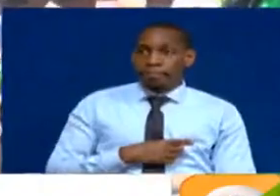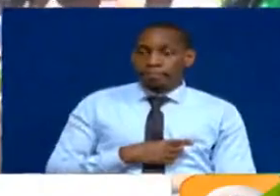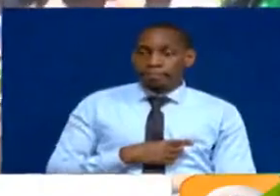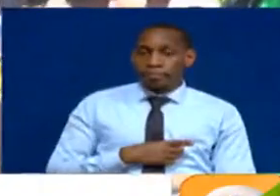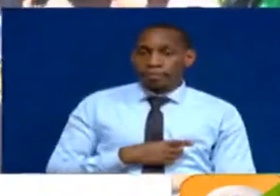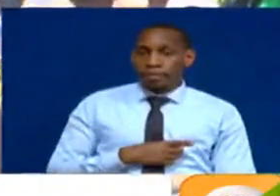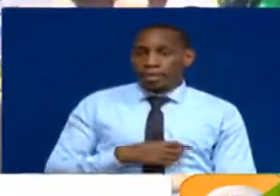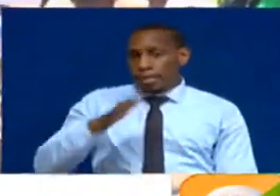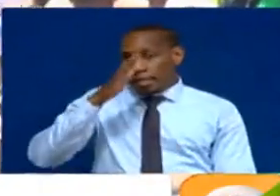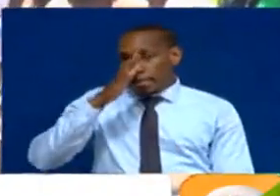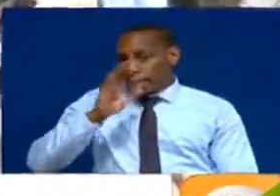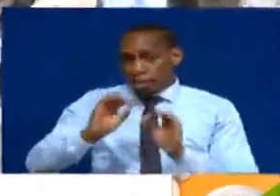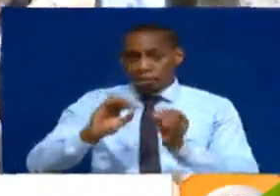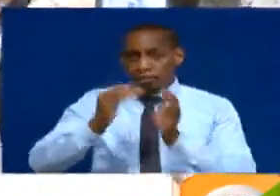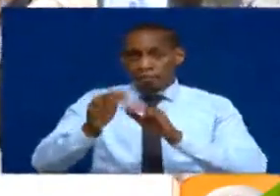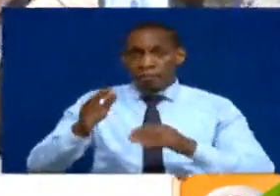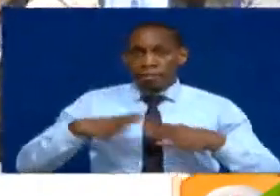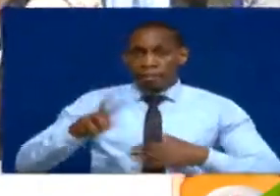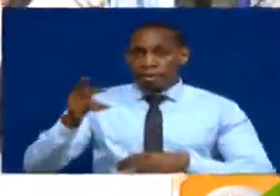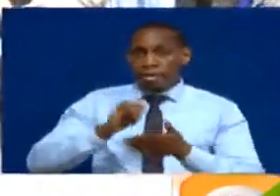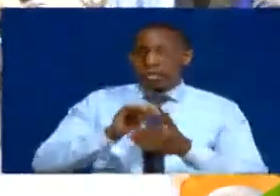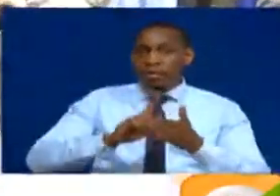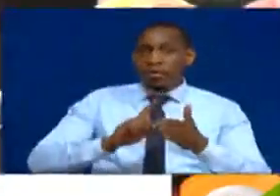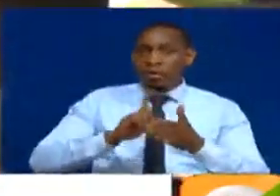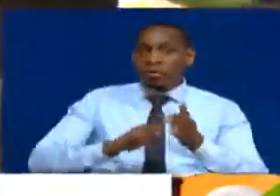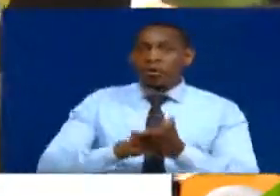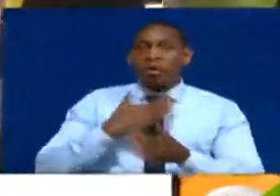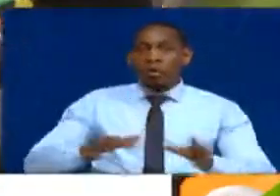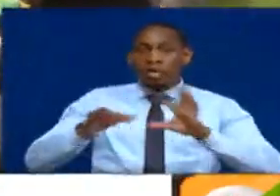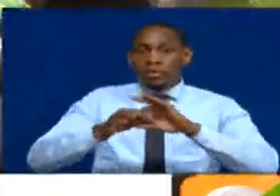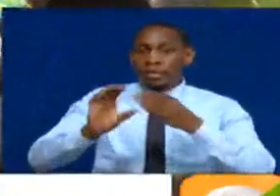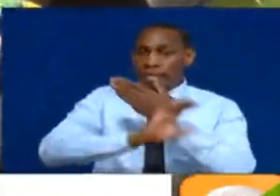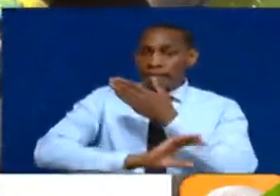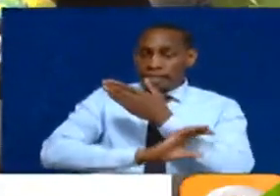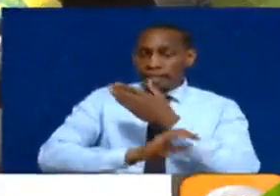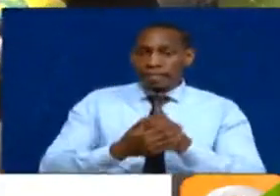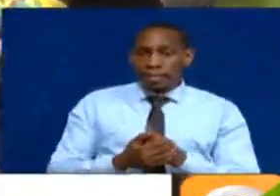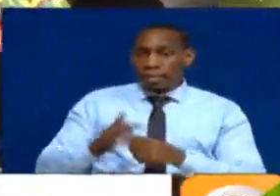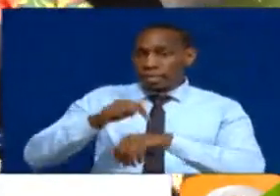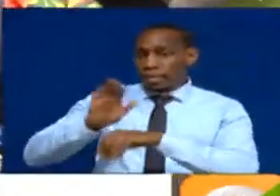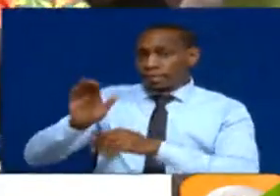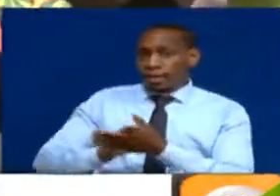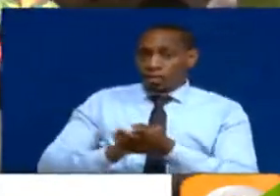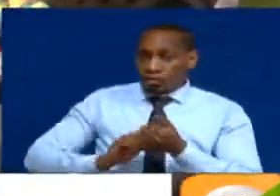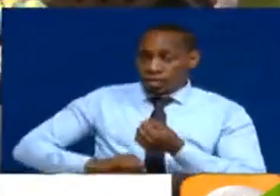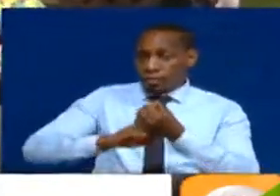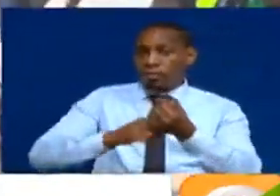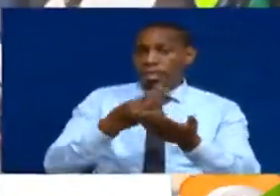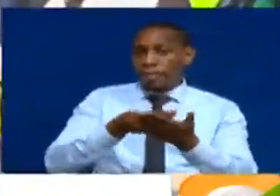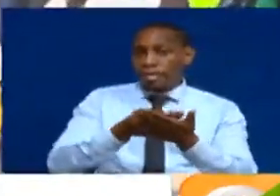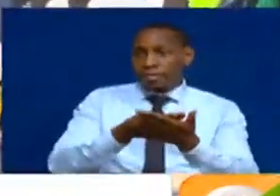do not cheat the people of Kenya that you want to leave a unified country when you are